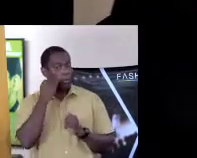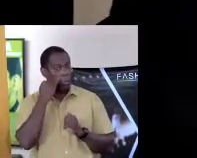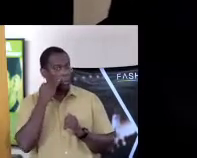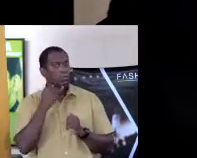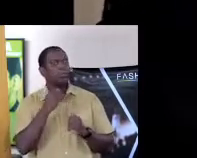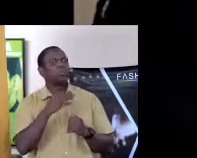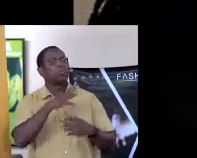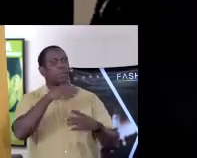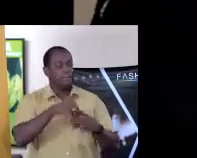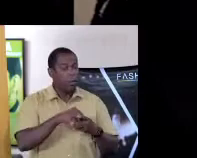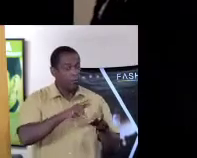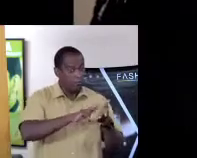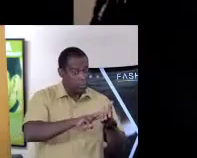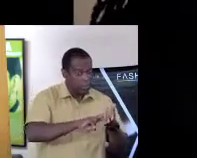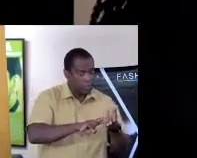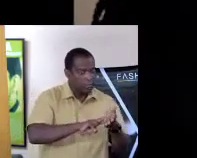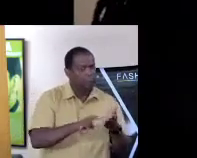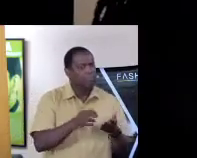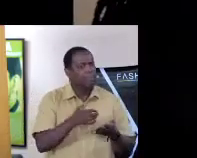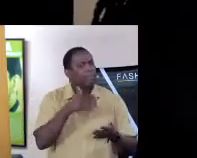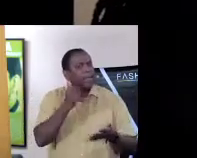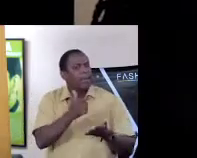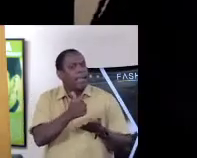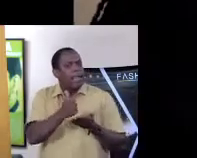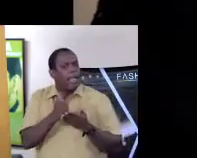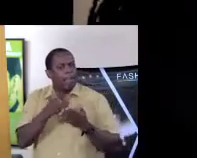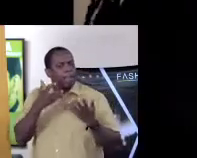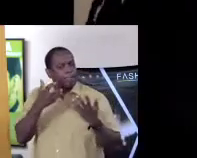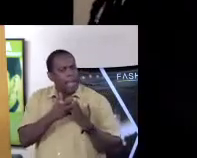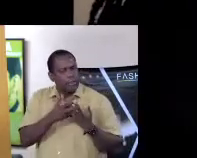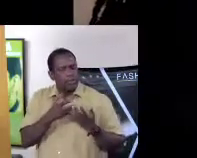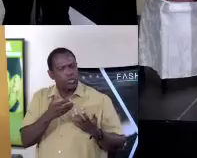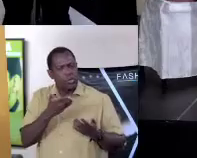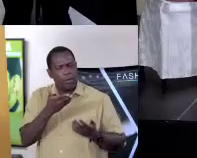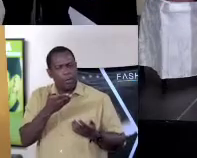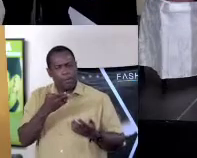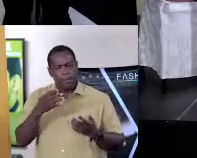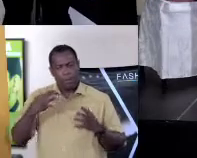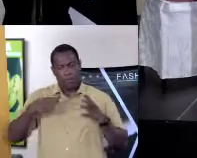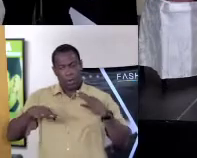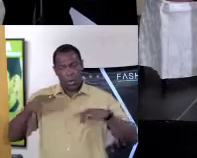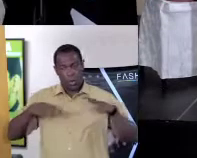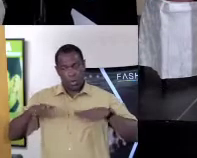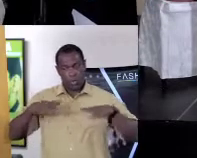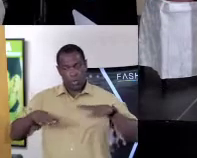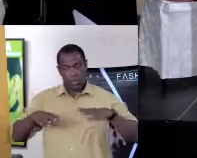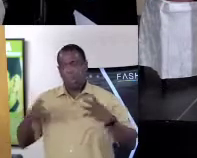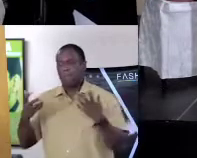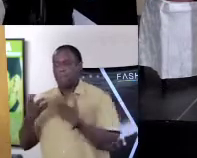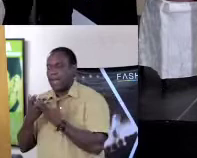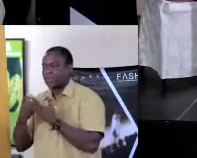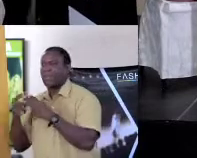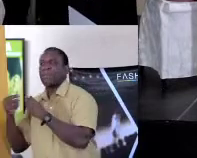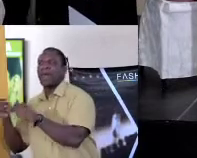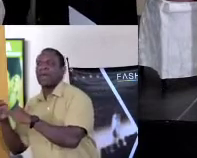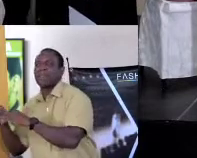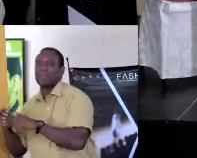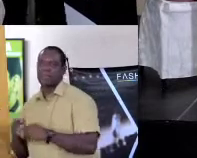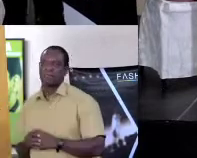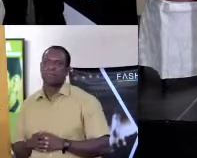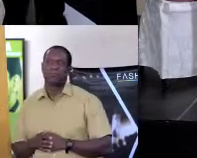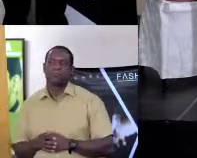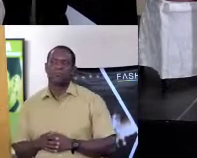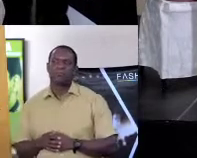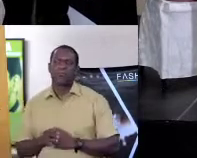to match your products to a market or make it difficult for you to match your products to a market, really? And, you know, what are some of the things to